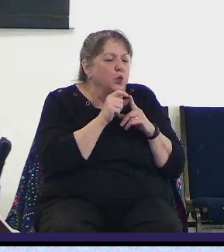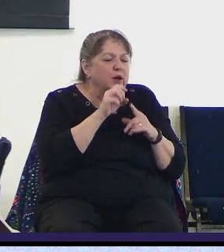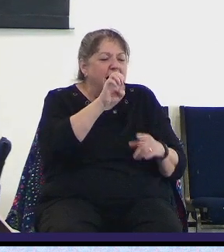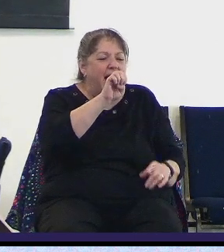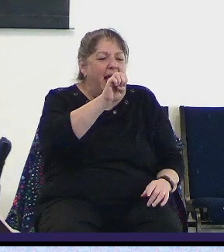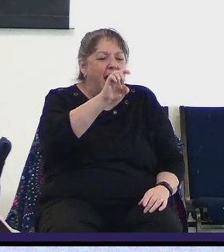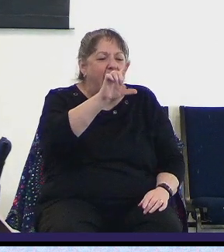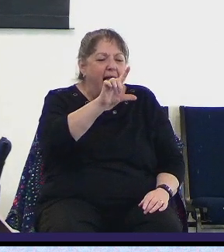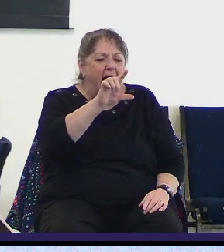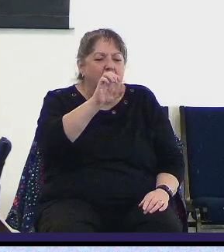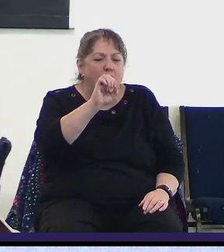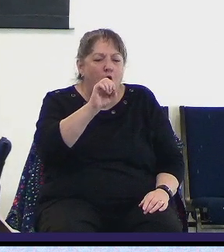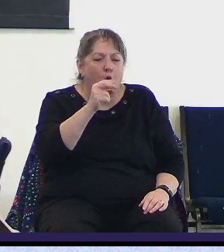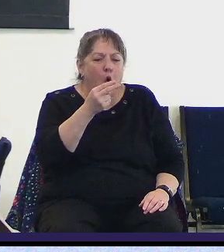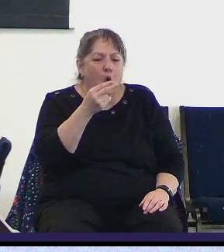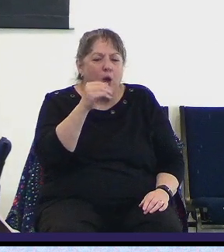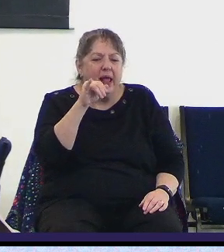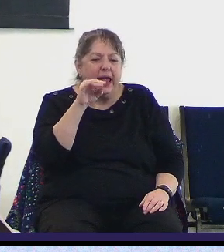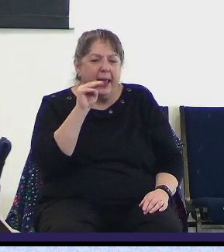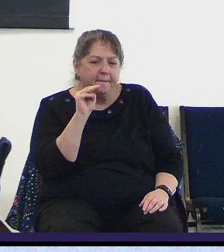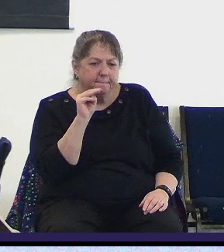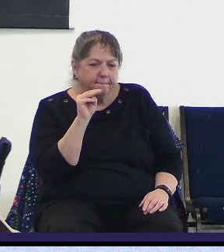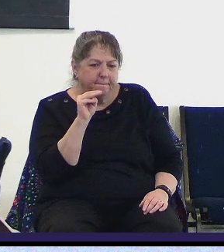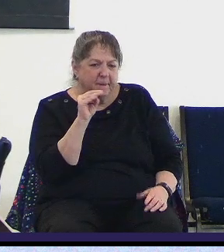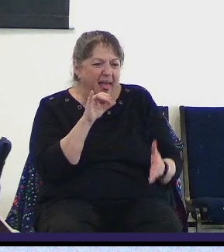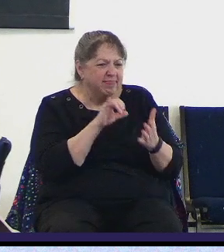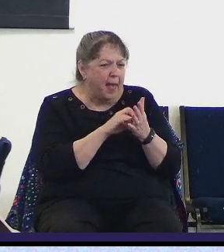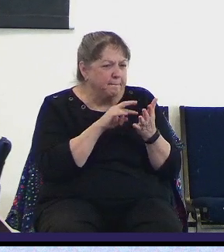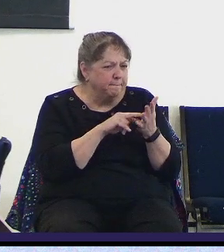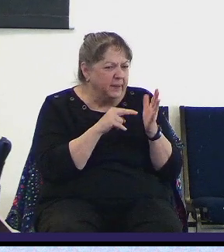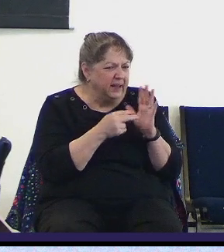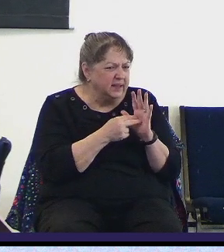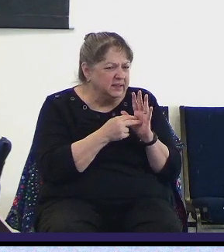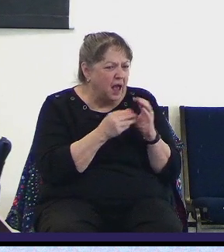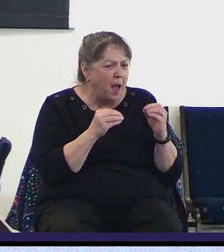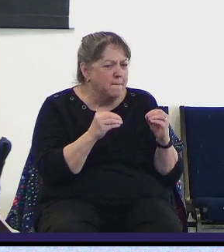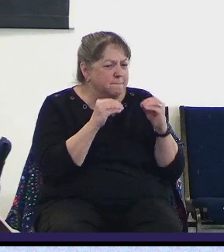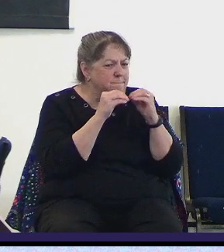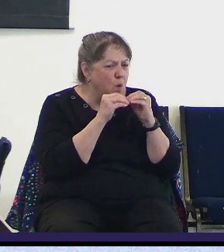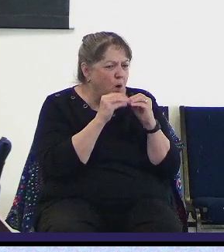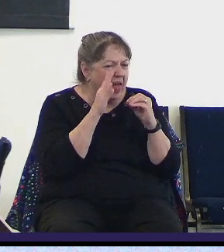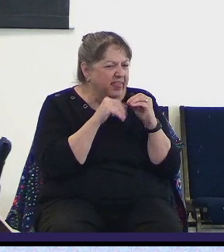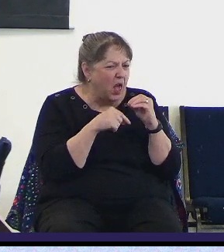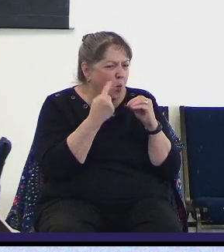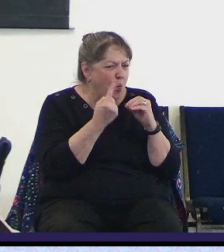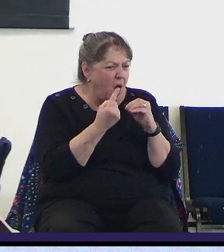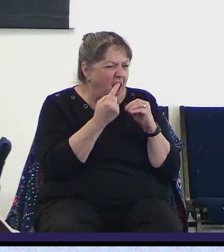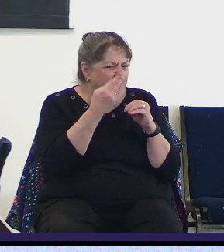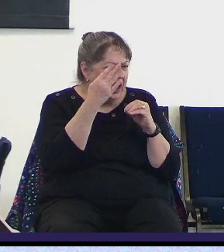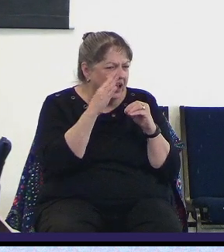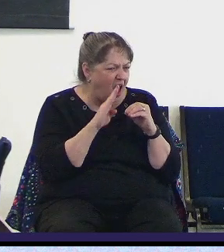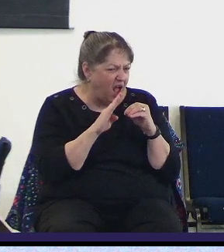Elohim is the plural form of the word God. Literally, in Hebrew, it says,